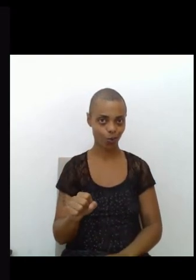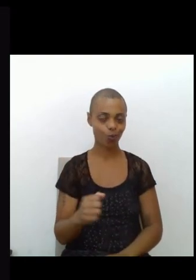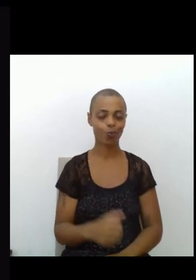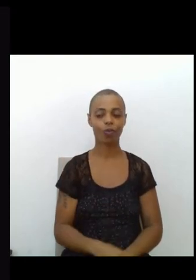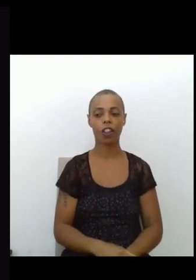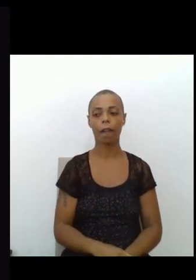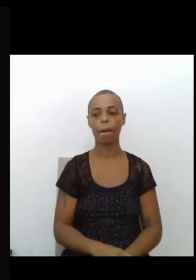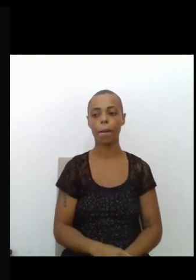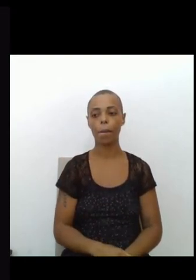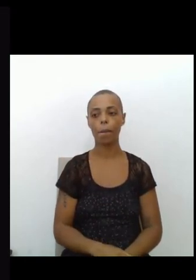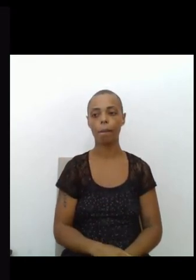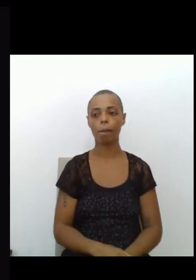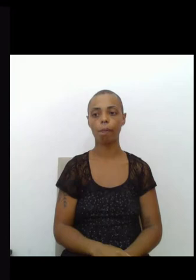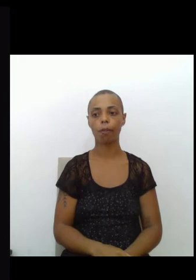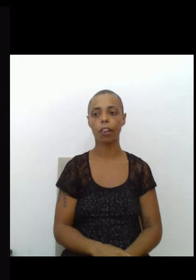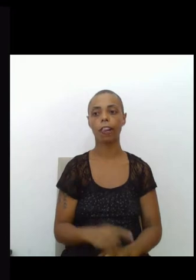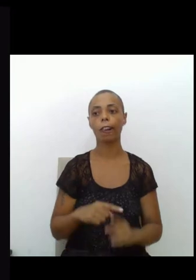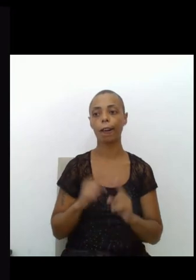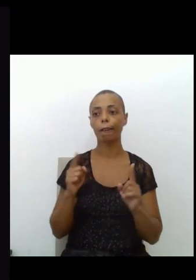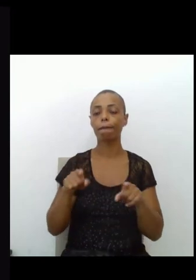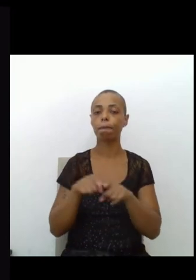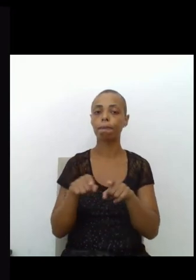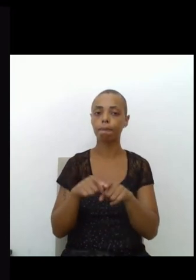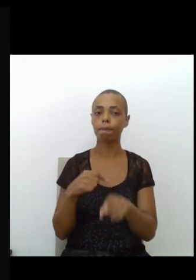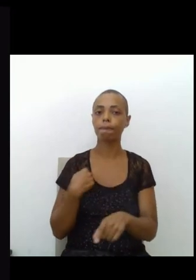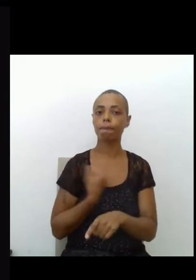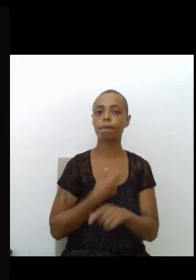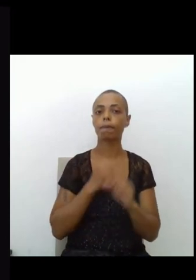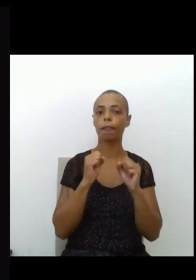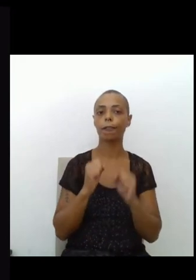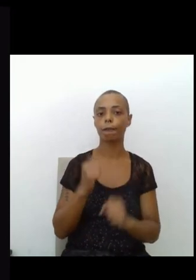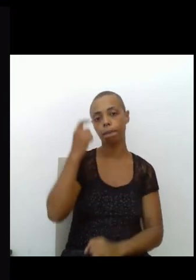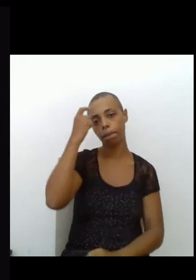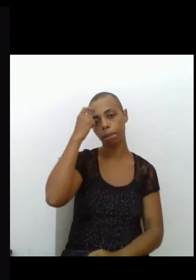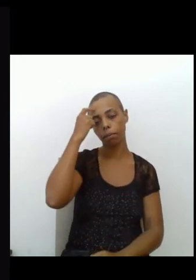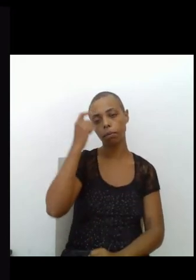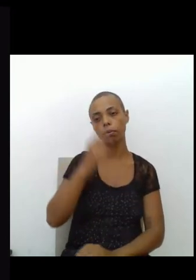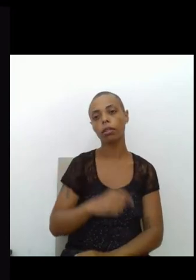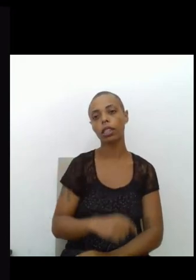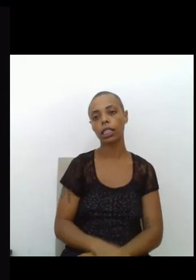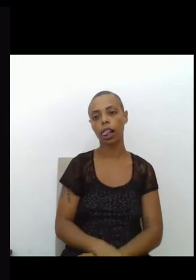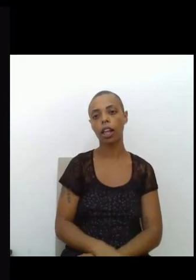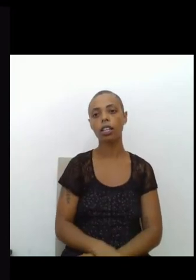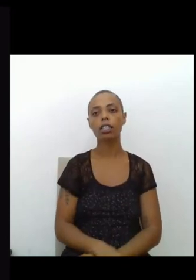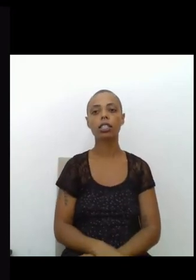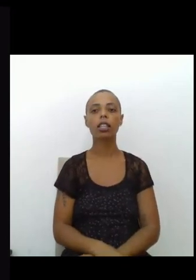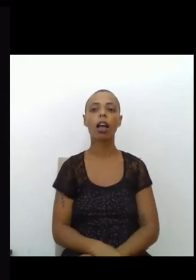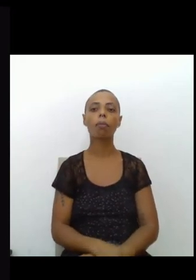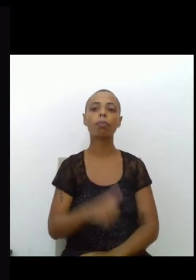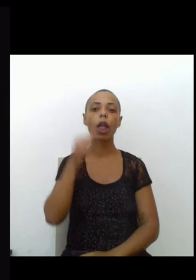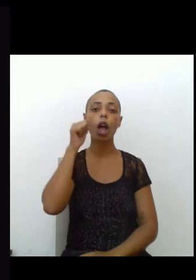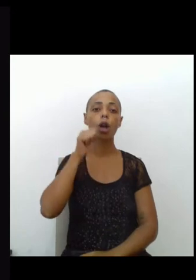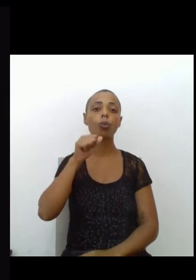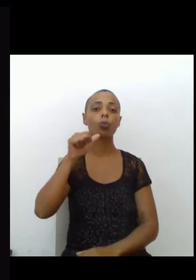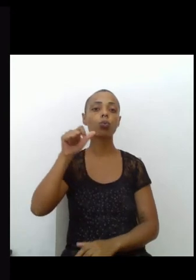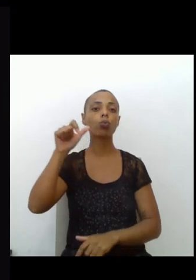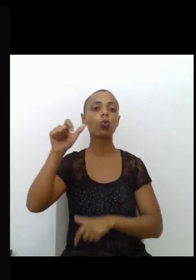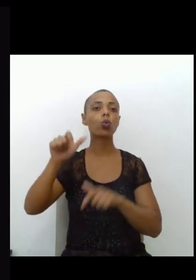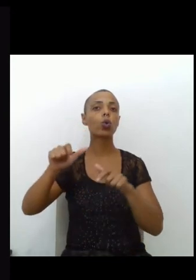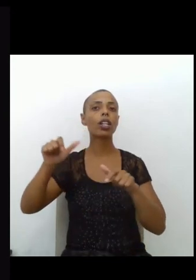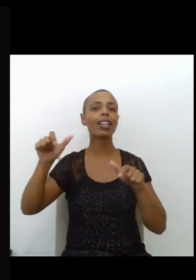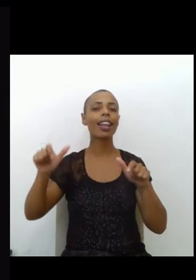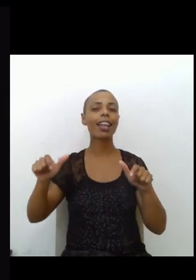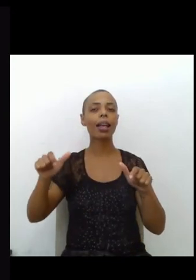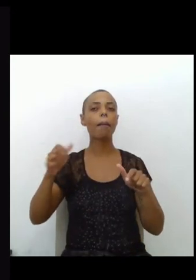think about uh white women in azania and azania is uh